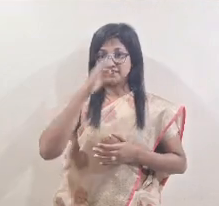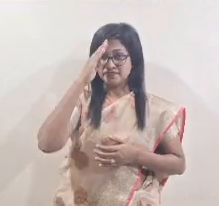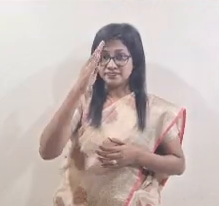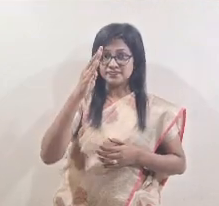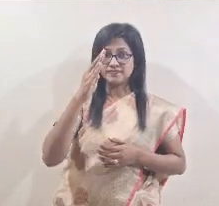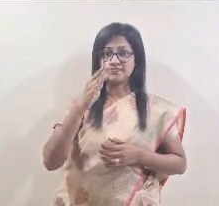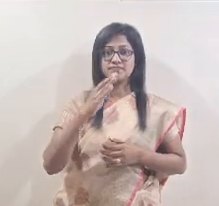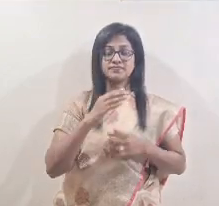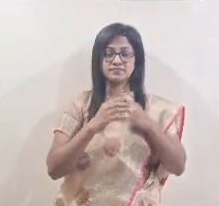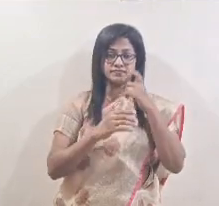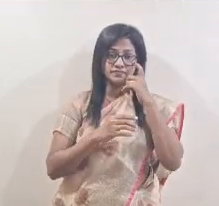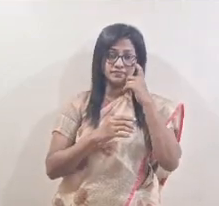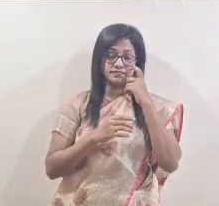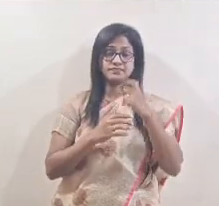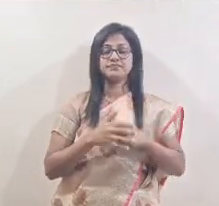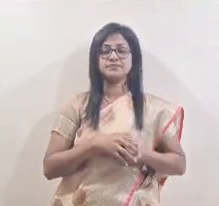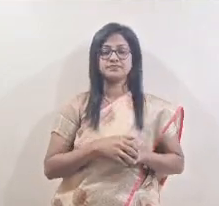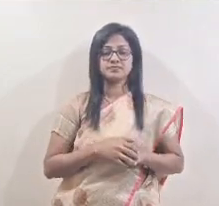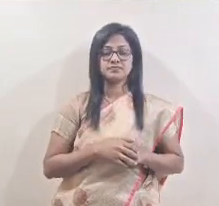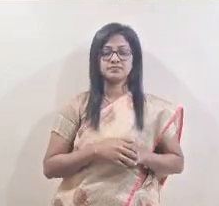Hello.